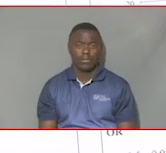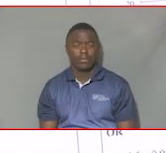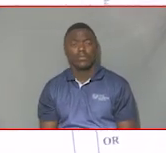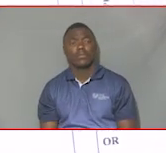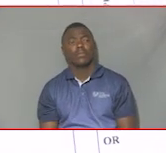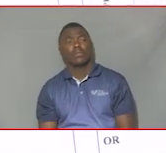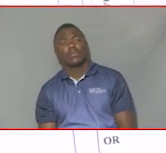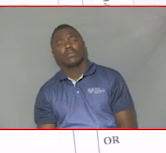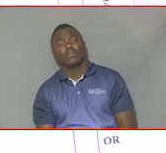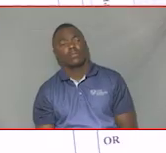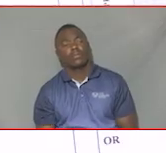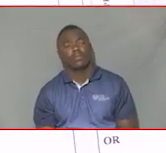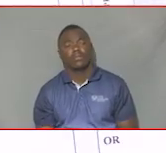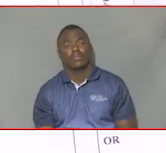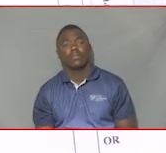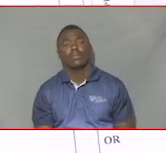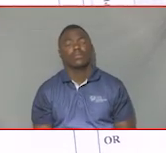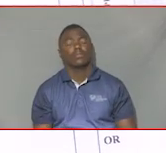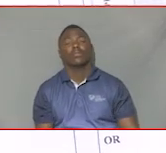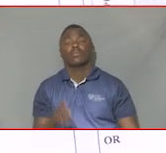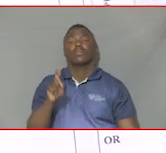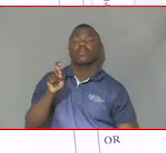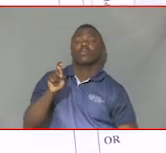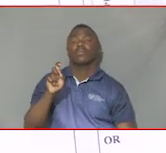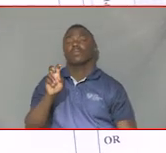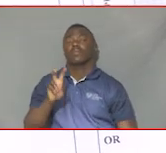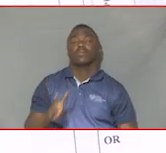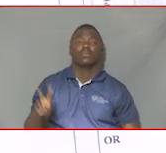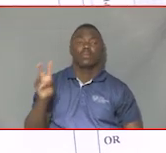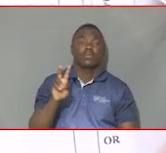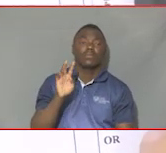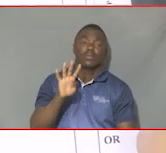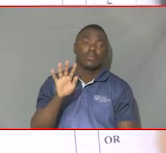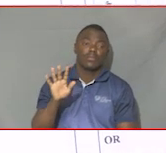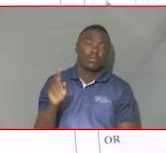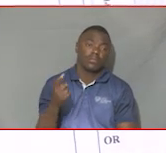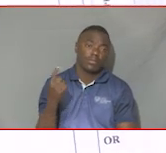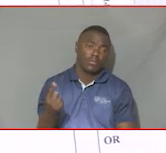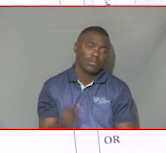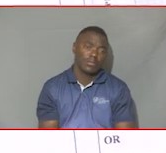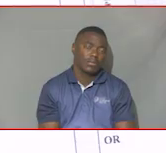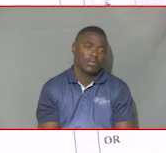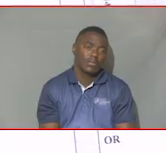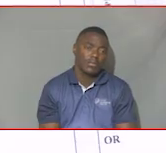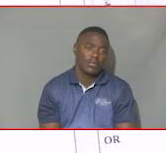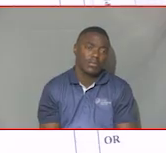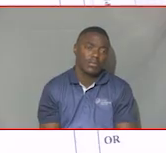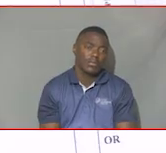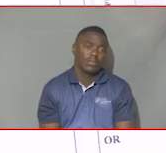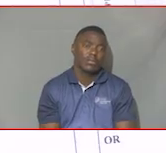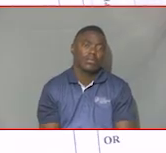right, your x value is 45,1 and 50,5. Do you see? It's that point